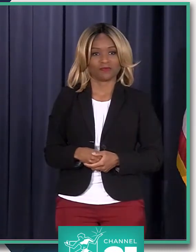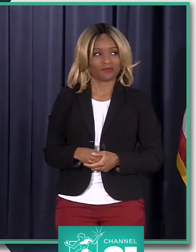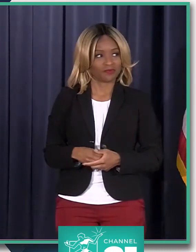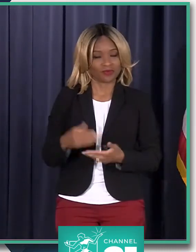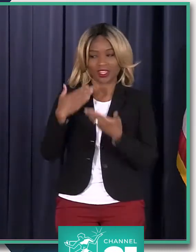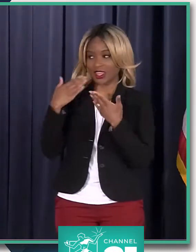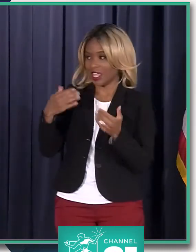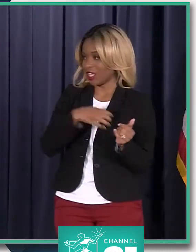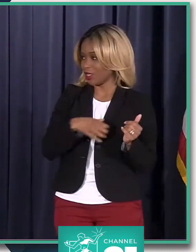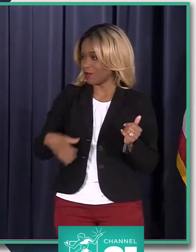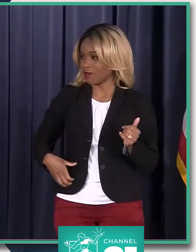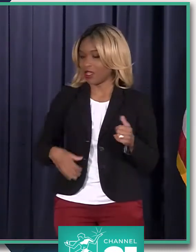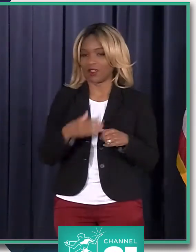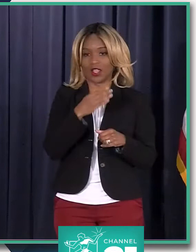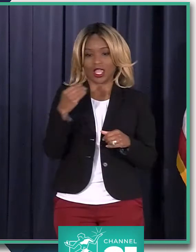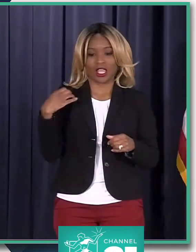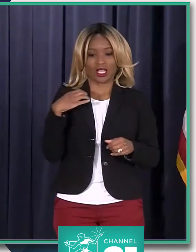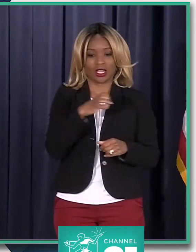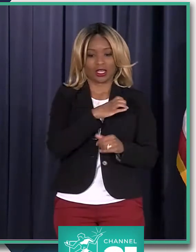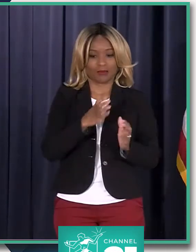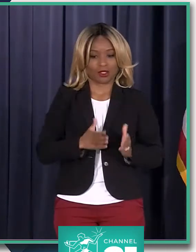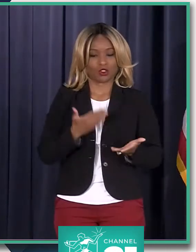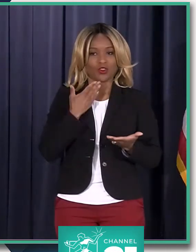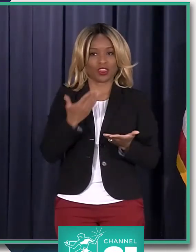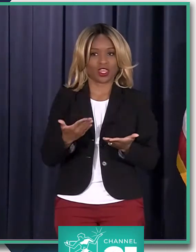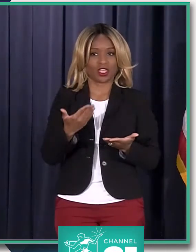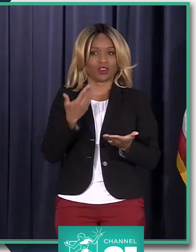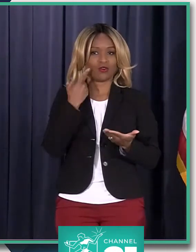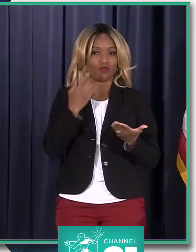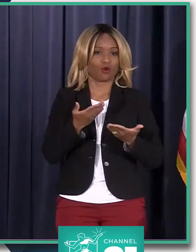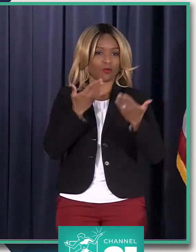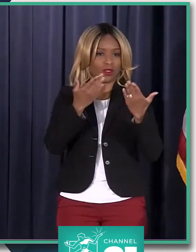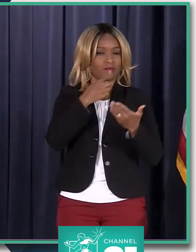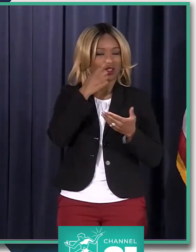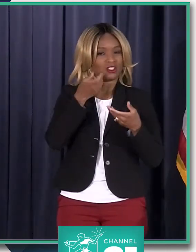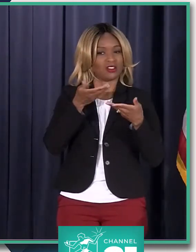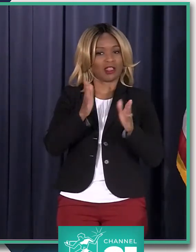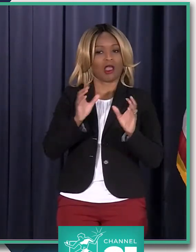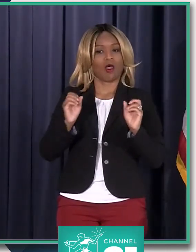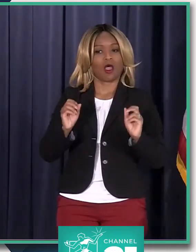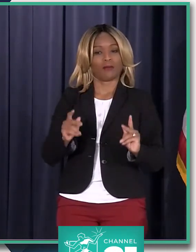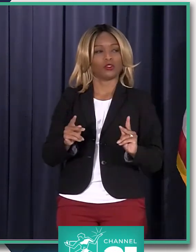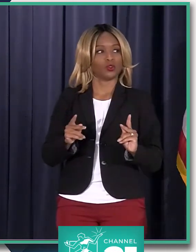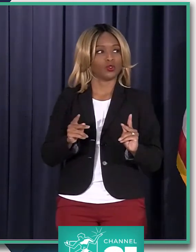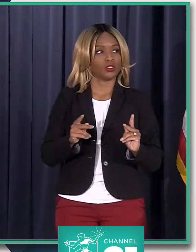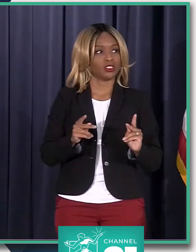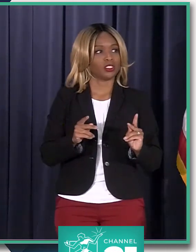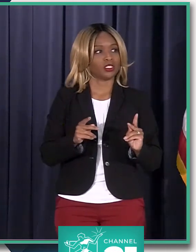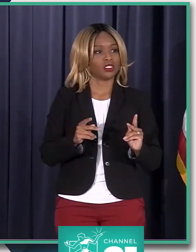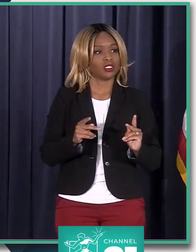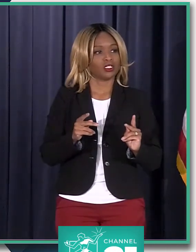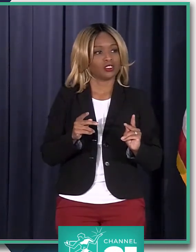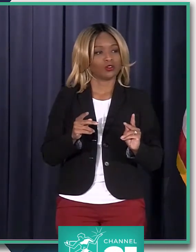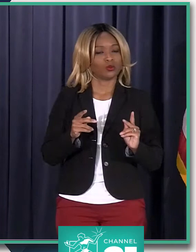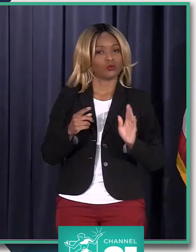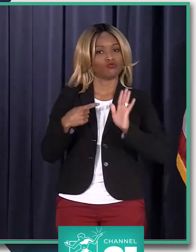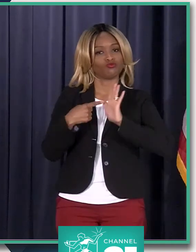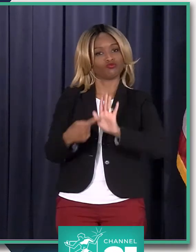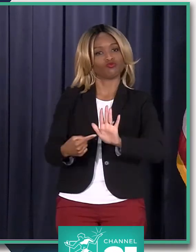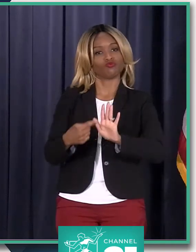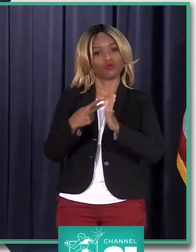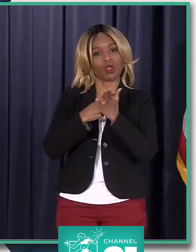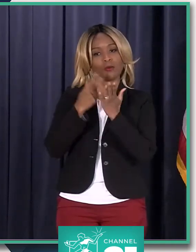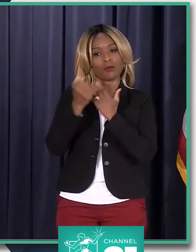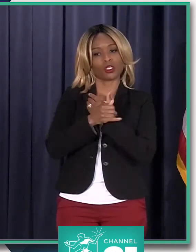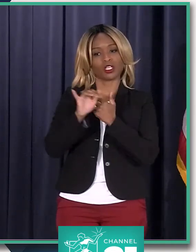Thank you, Mayor. And Commissioner, thank you for bringing it up because it gives me an opportunity to really showcase a project